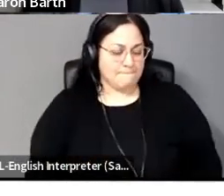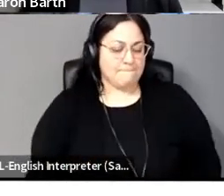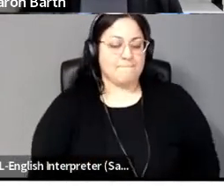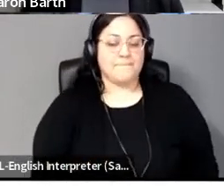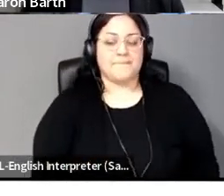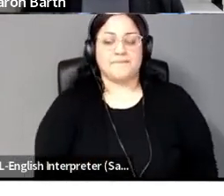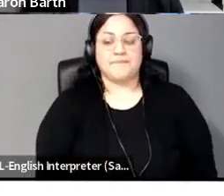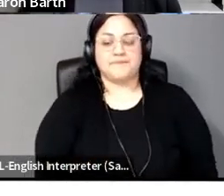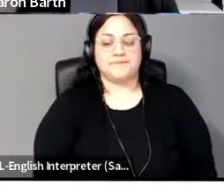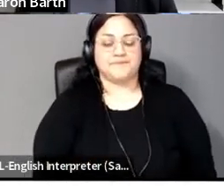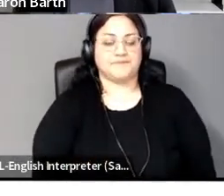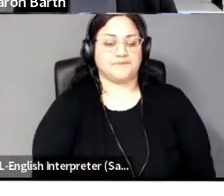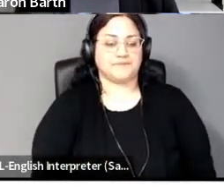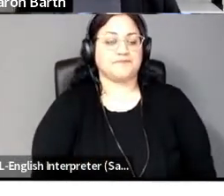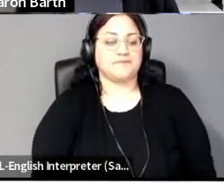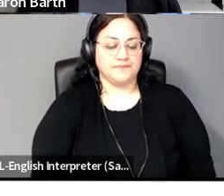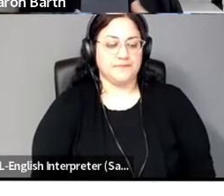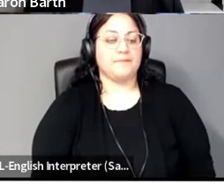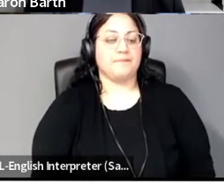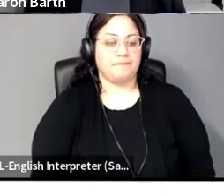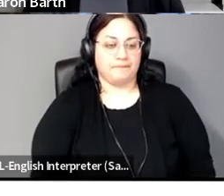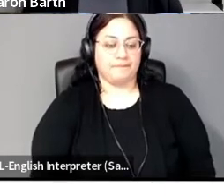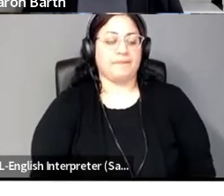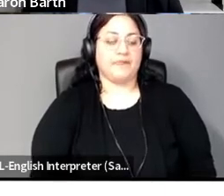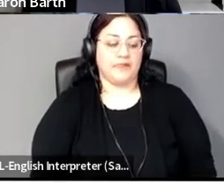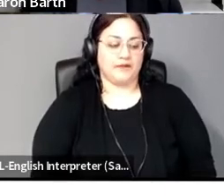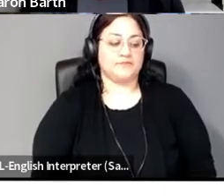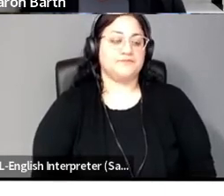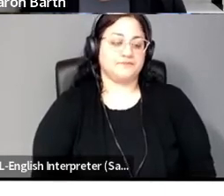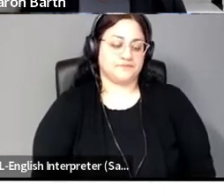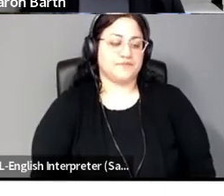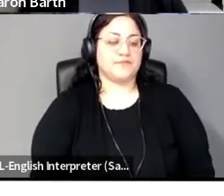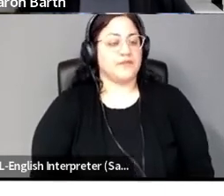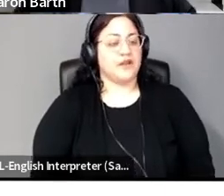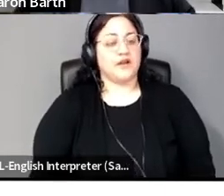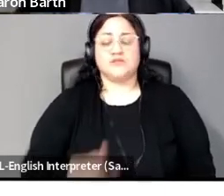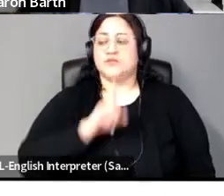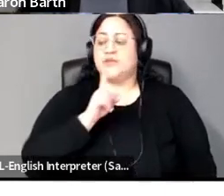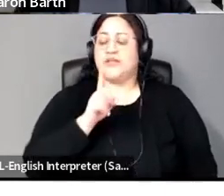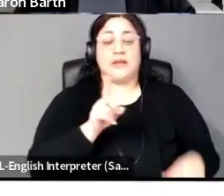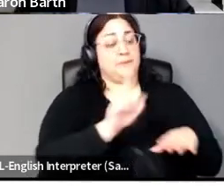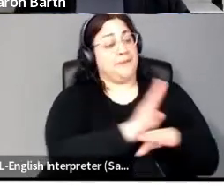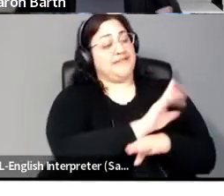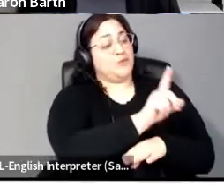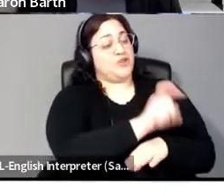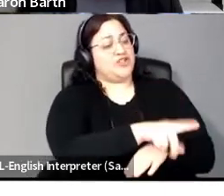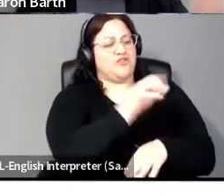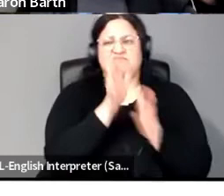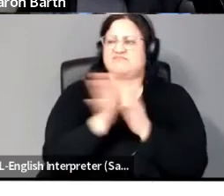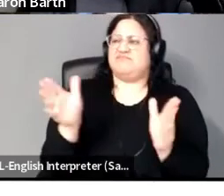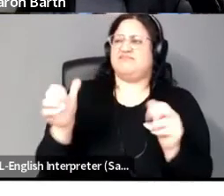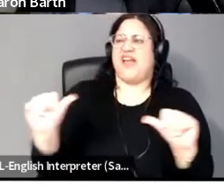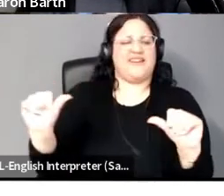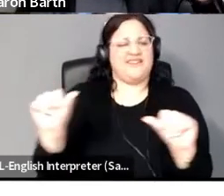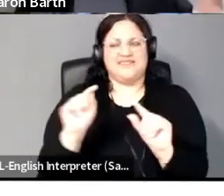a problem is posed or a decision needs to be made, there's going to be something that immediately pops into your head. It may be accompanied by a gut feel that it's correct.